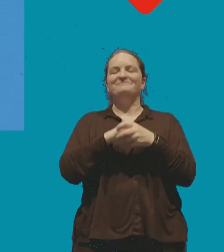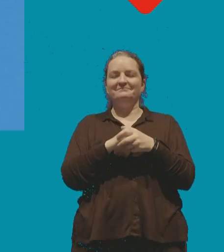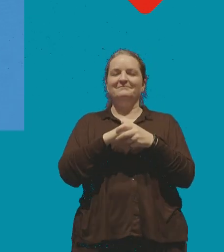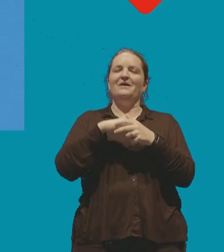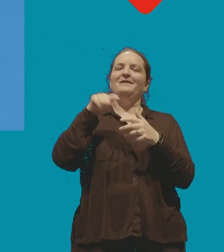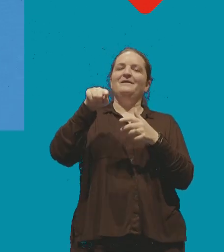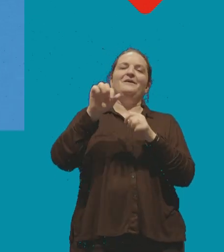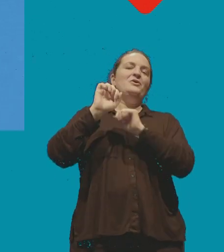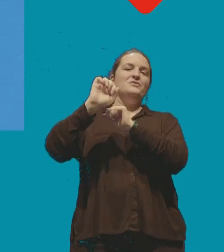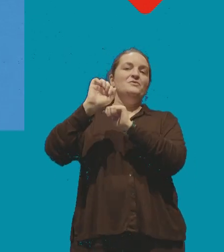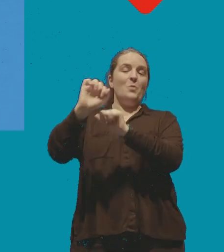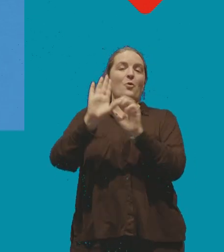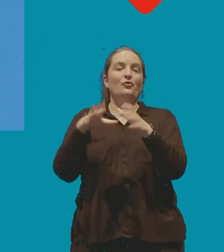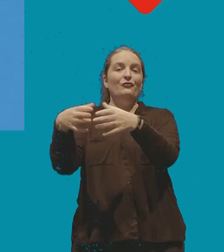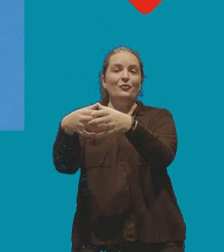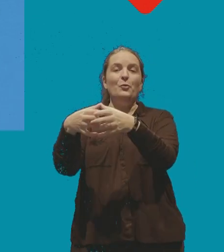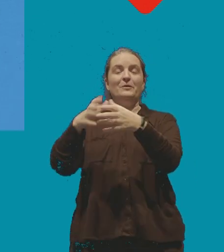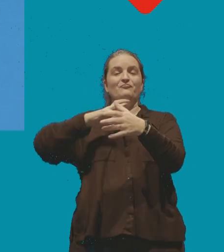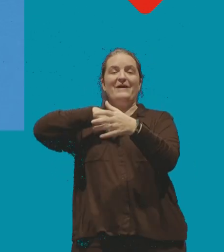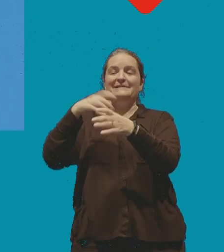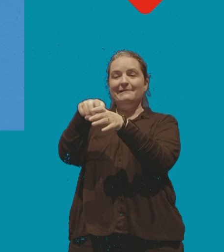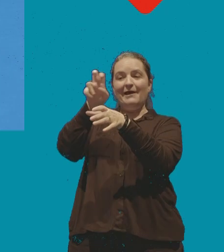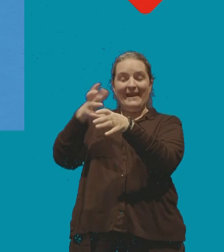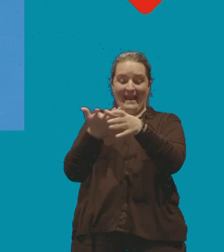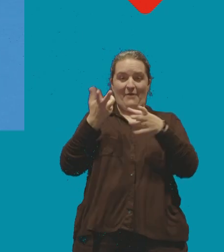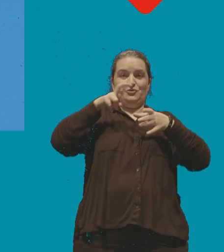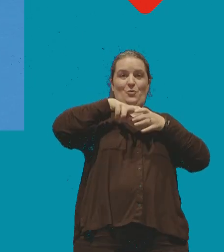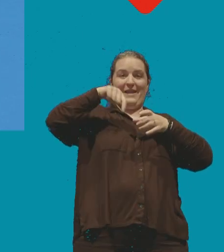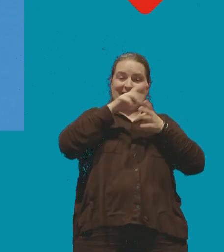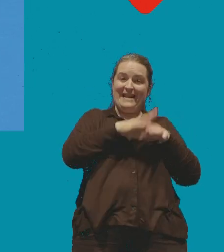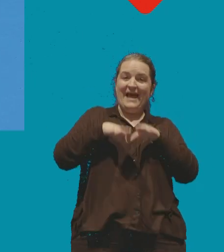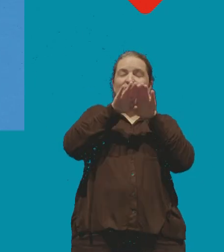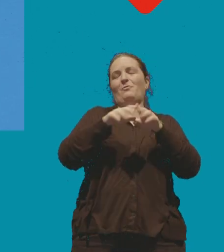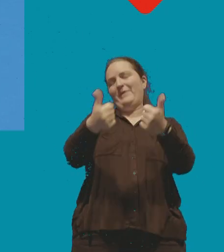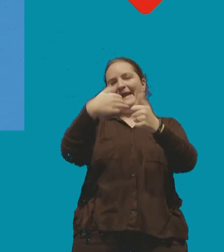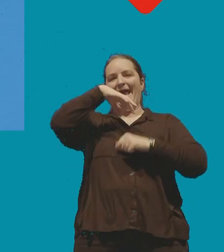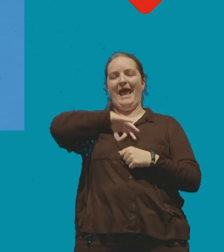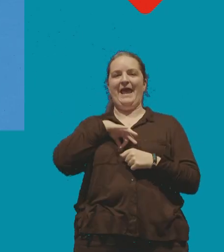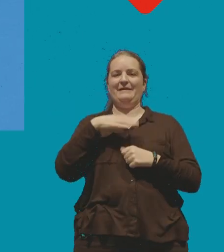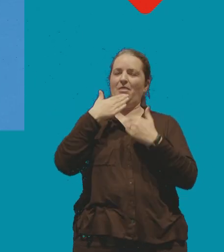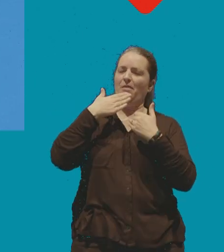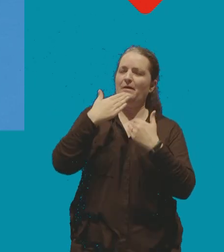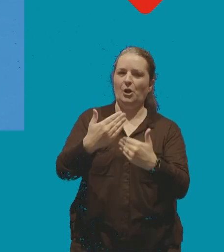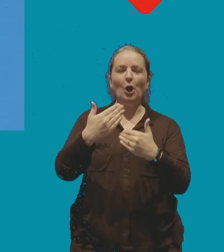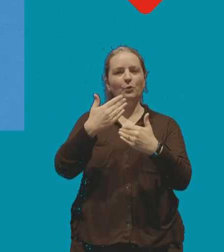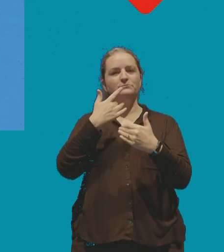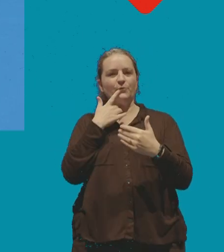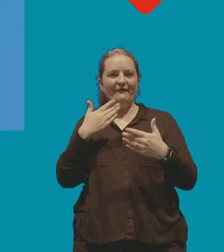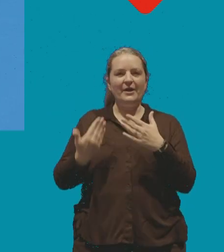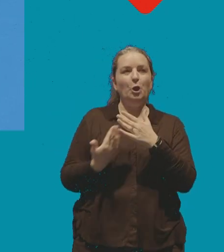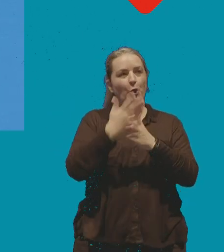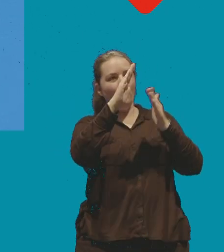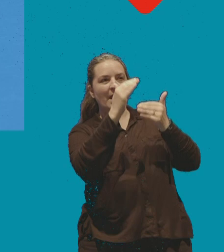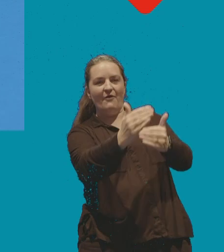president, their loss is our gain. Your powerful words on the importance of unity for PCS as we enter a new era are very much